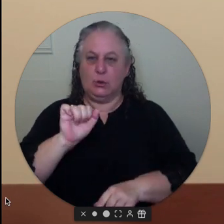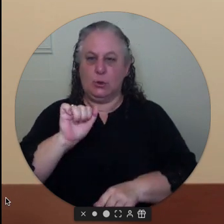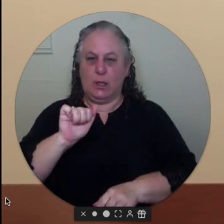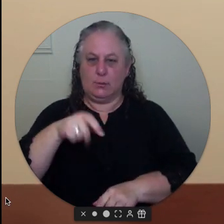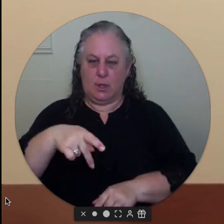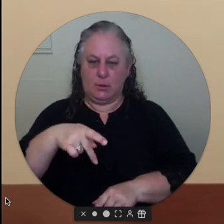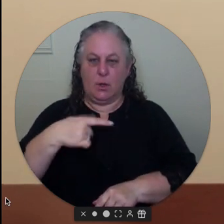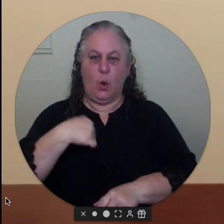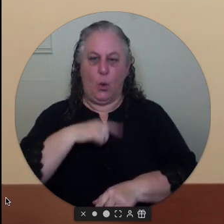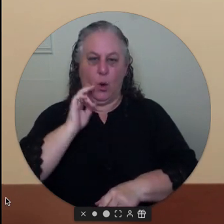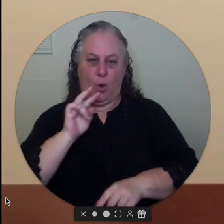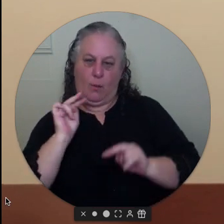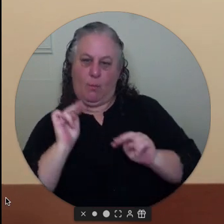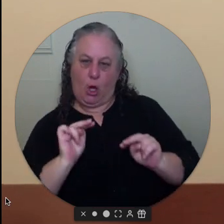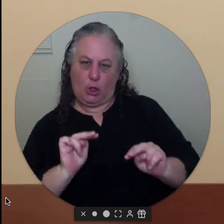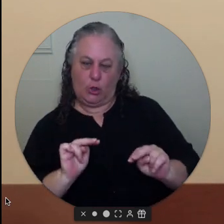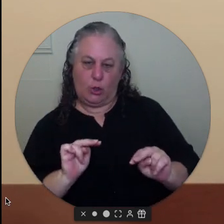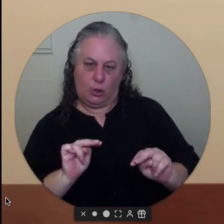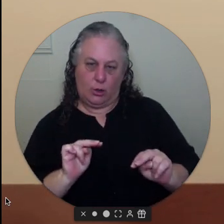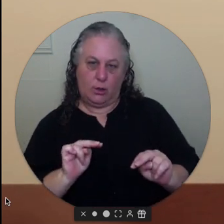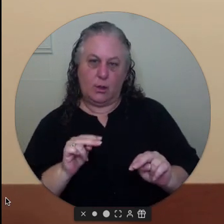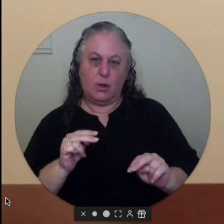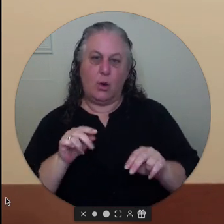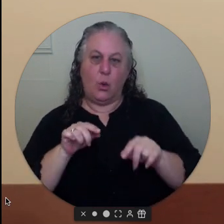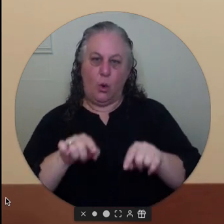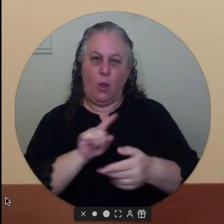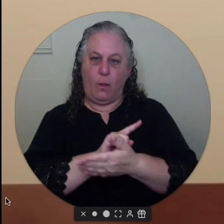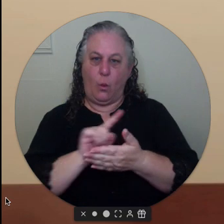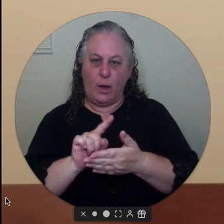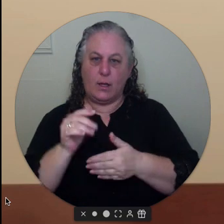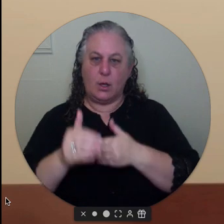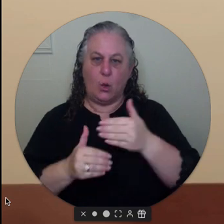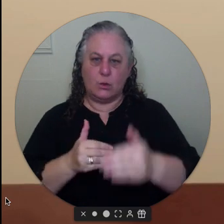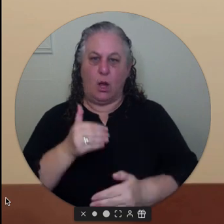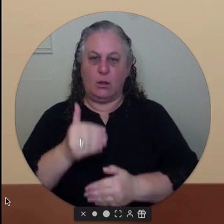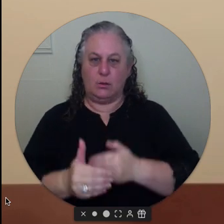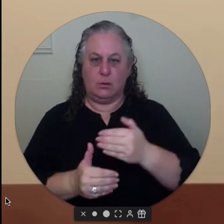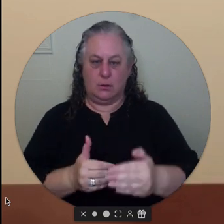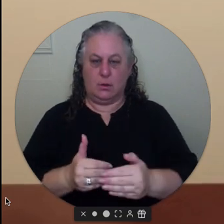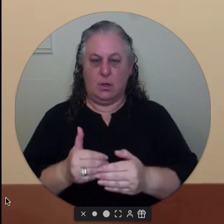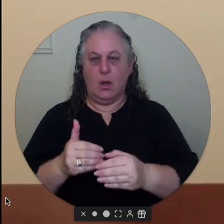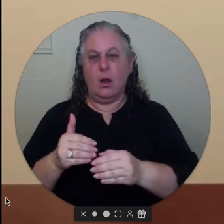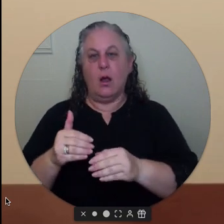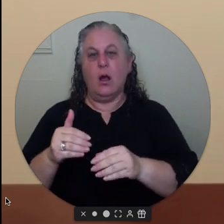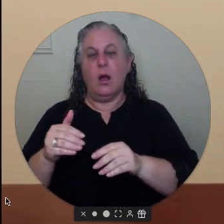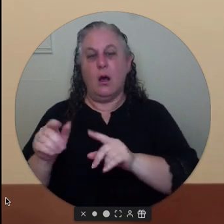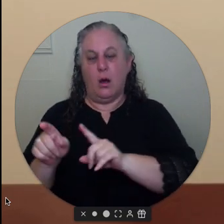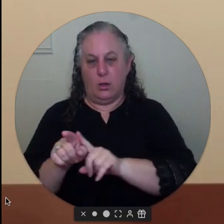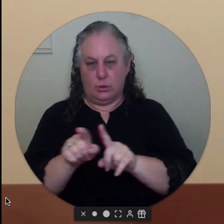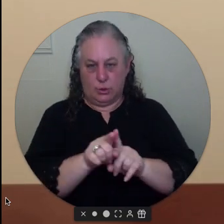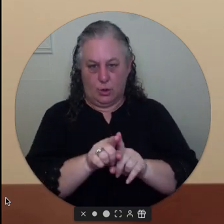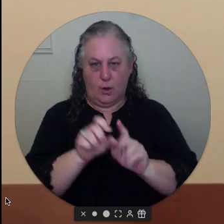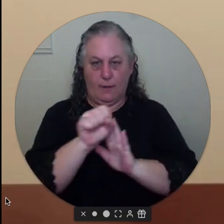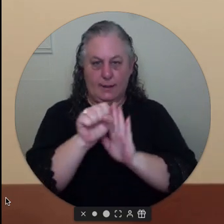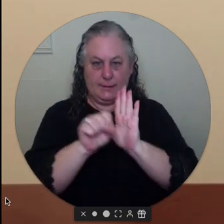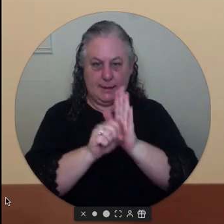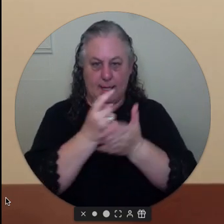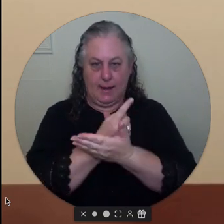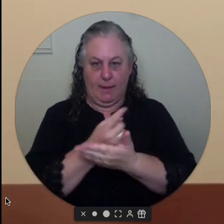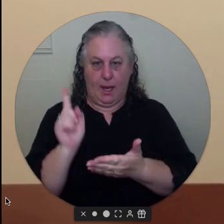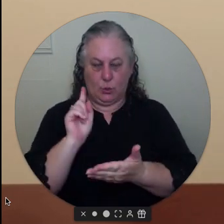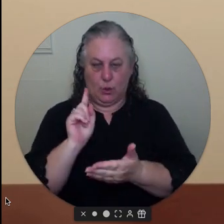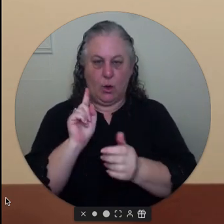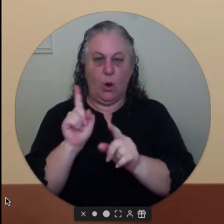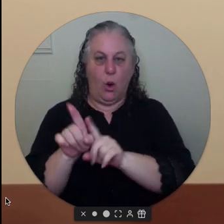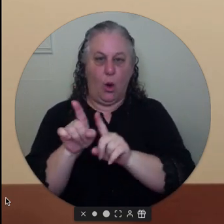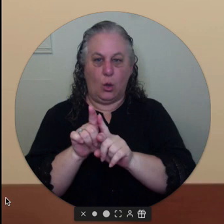will be monitoring it as the week goes on. In addition to that, the state last week also